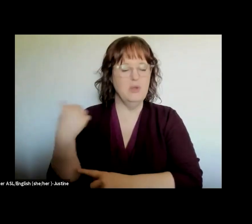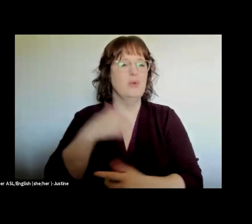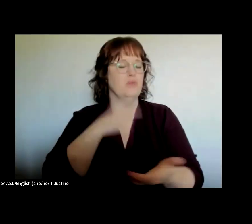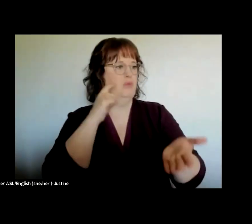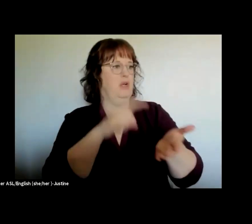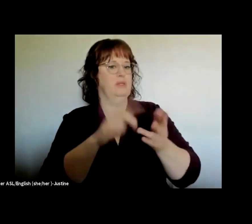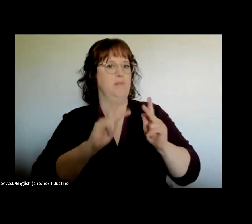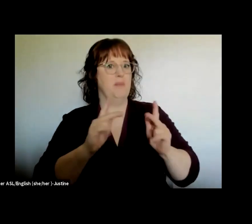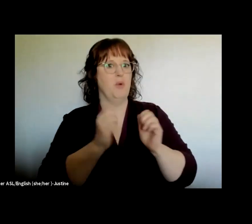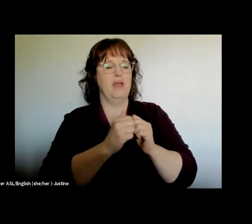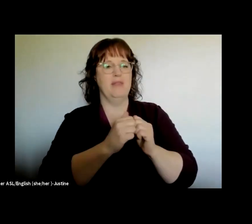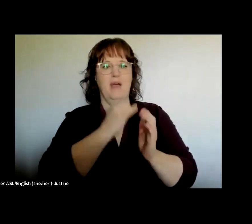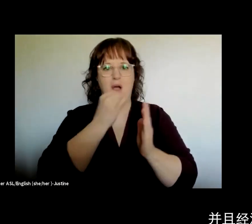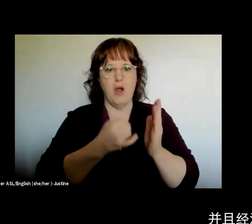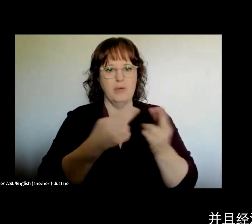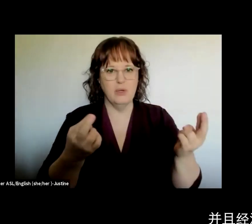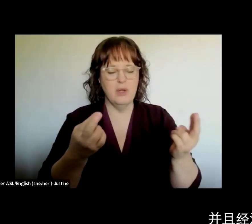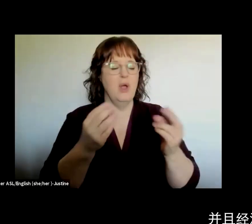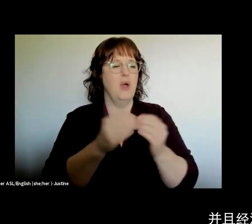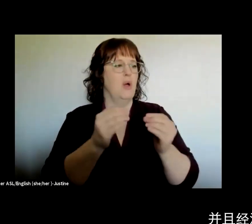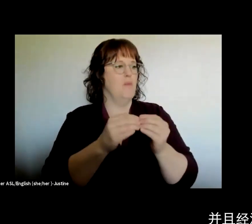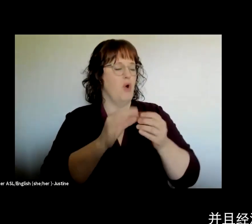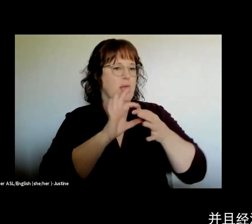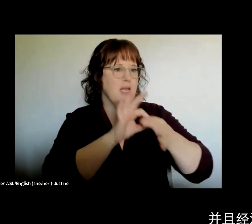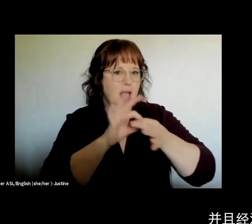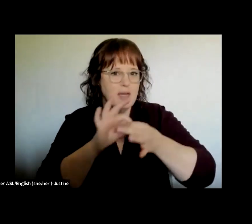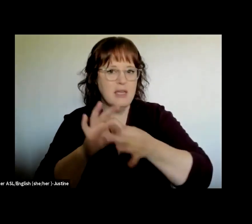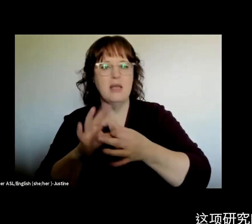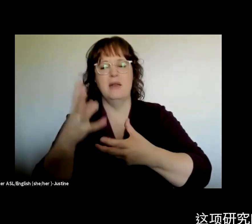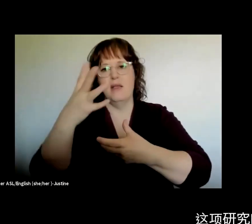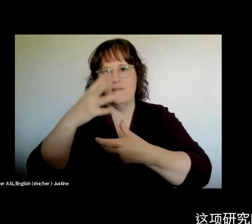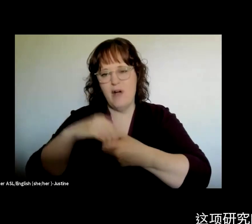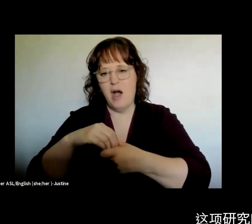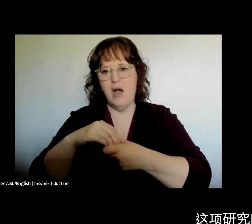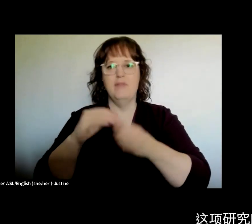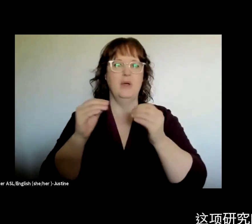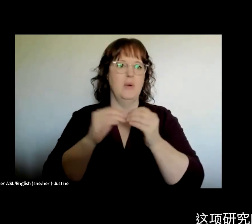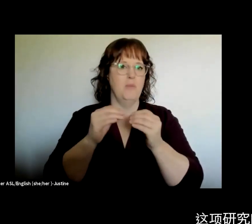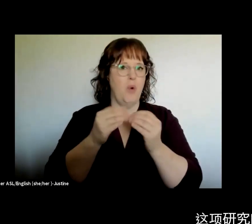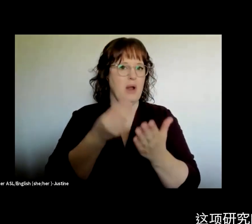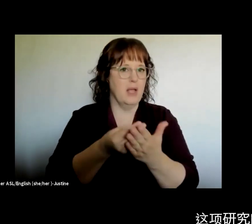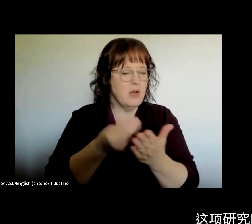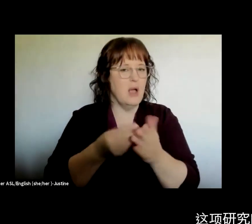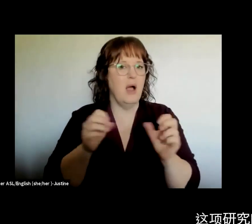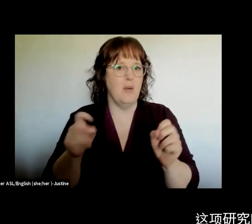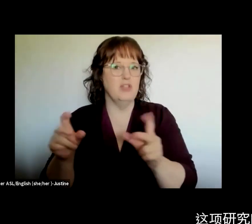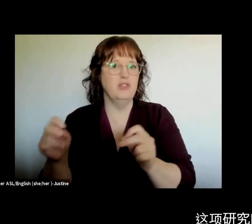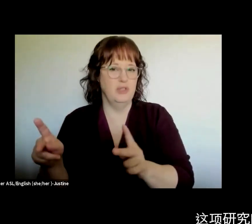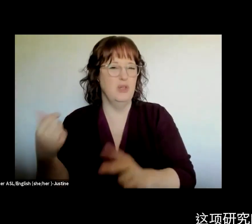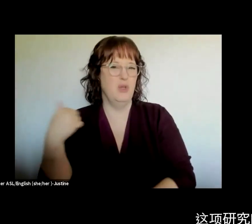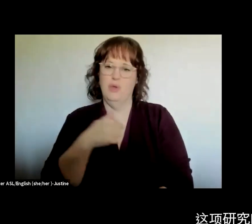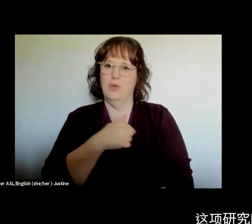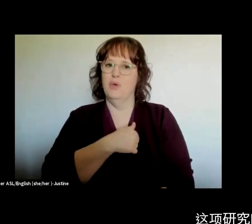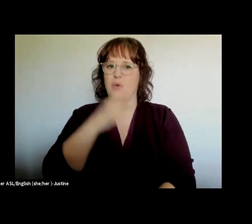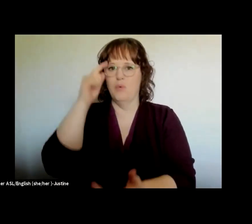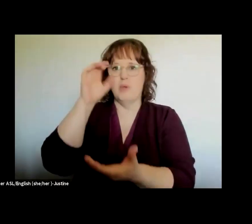connected, more involved, and have more economic opportunities. The study confirmed to us a belief that has long been at the core